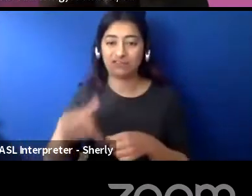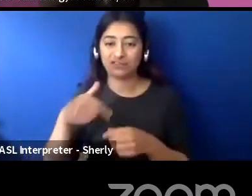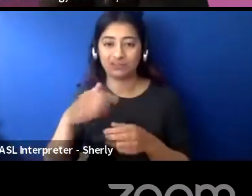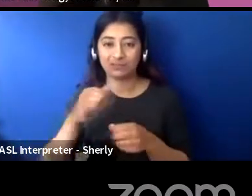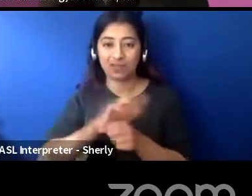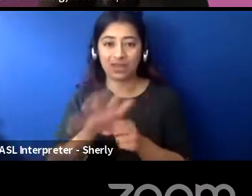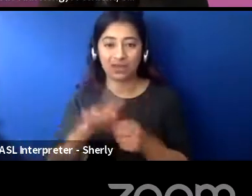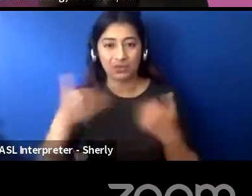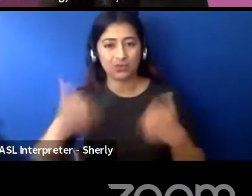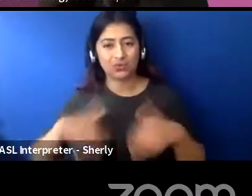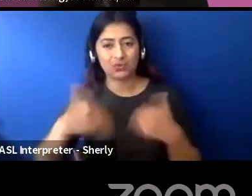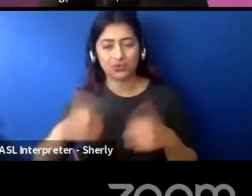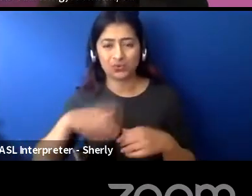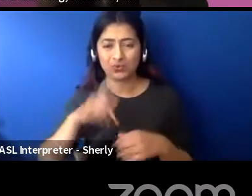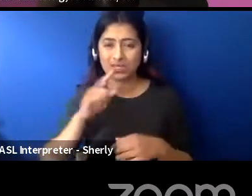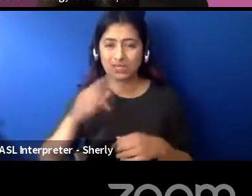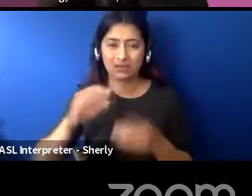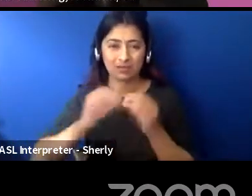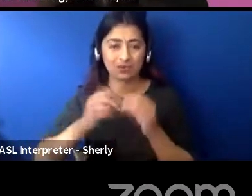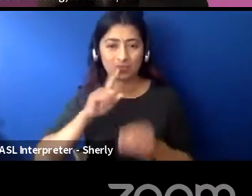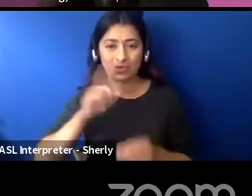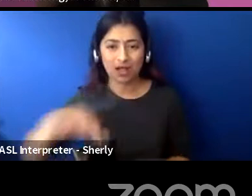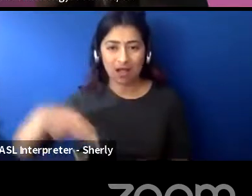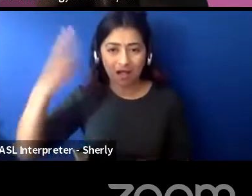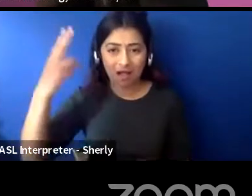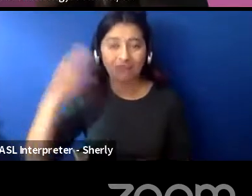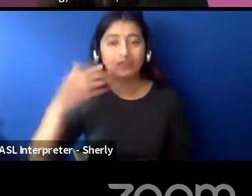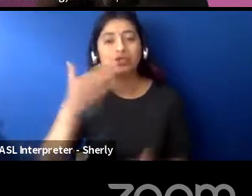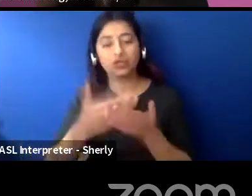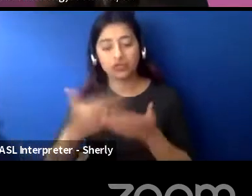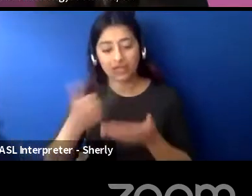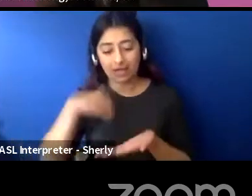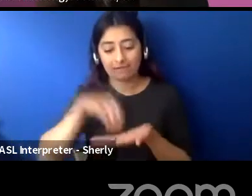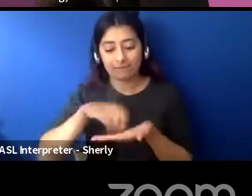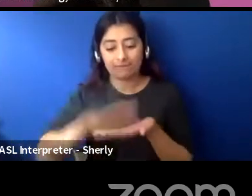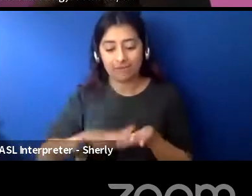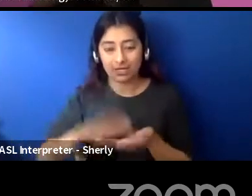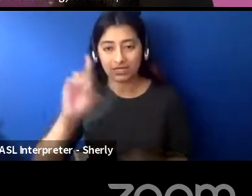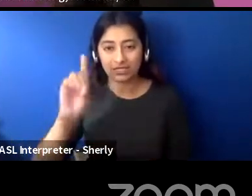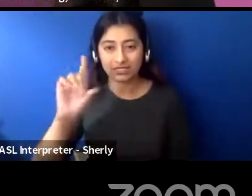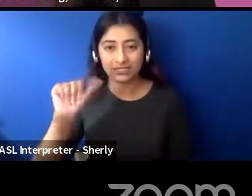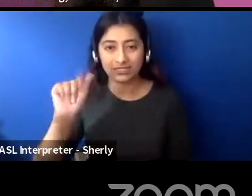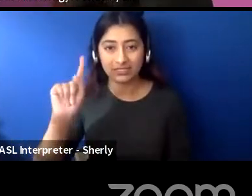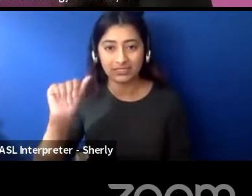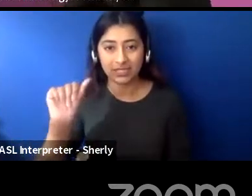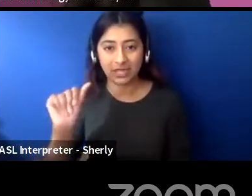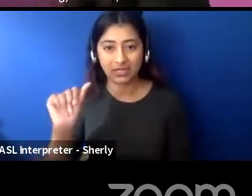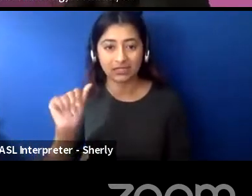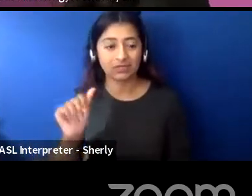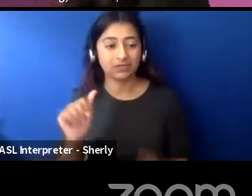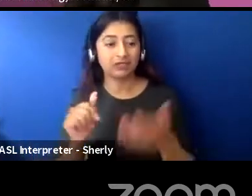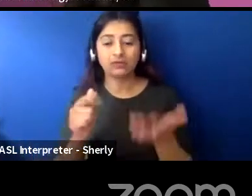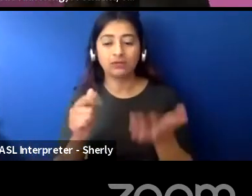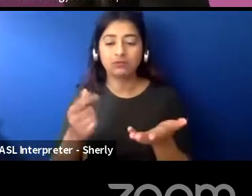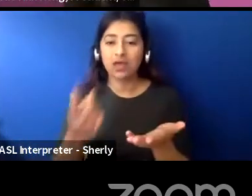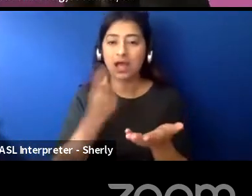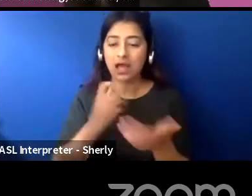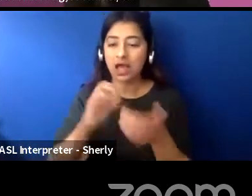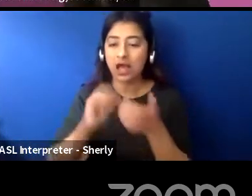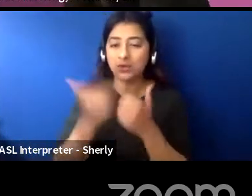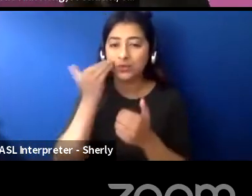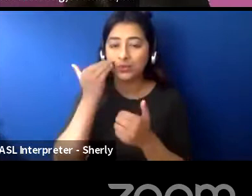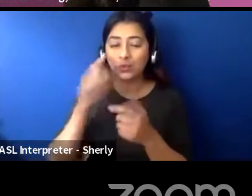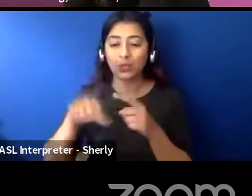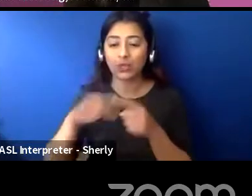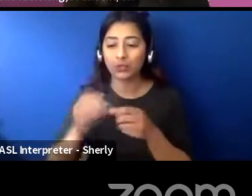statistics, and it's good that we have the data. You know, you ask, how do you know this? And when you do these surveys